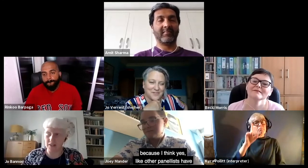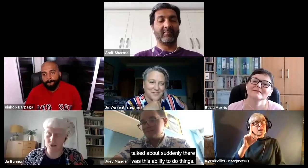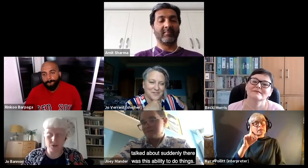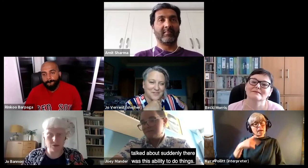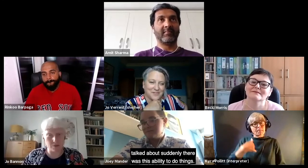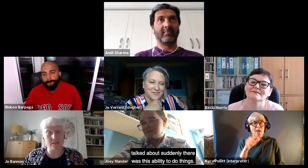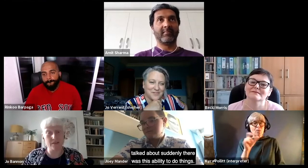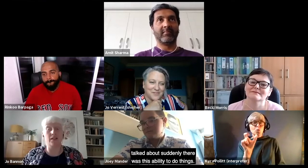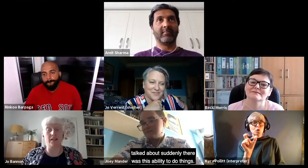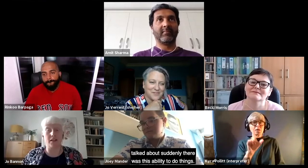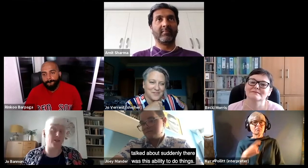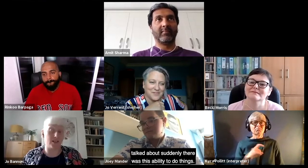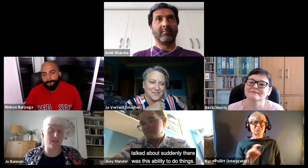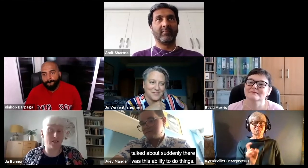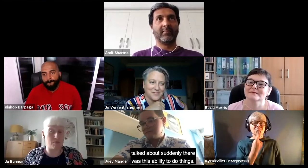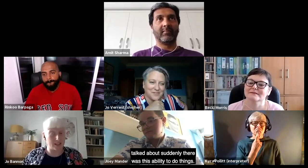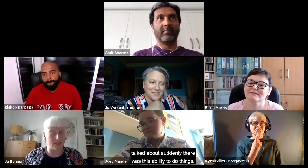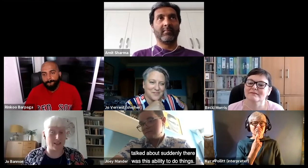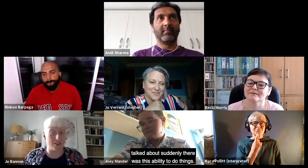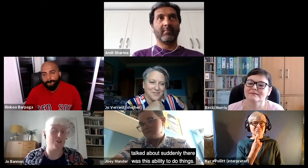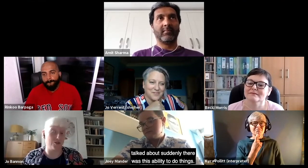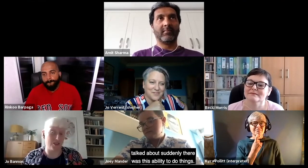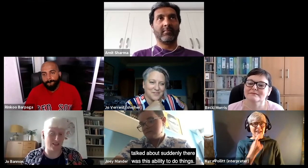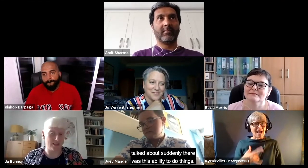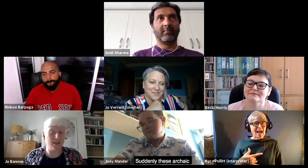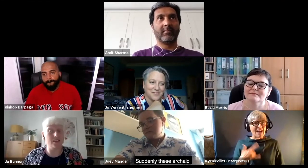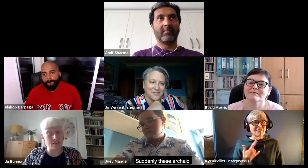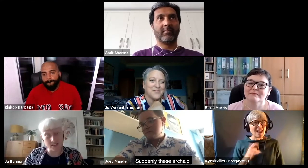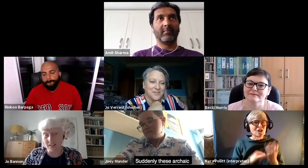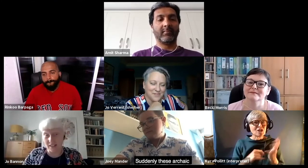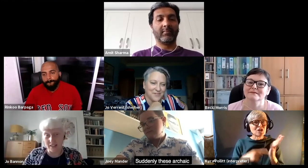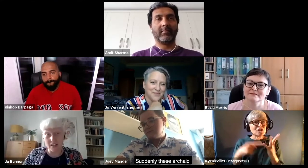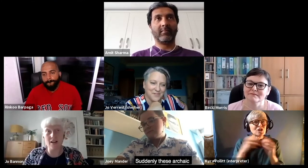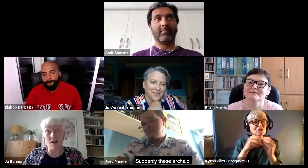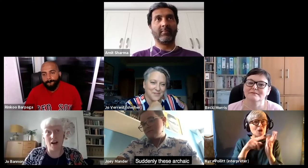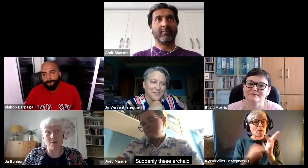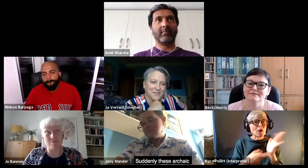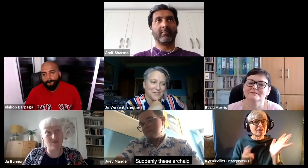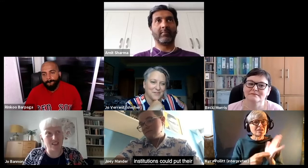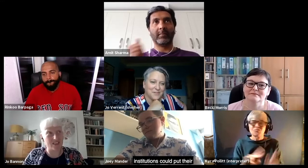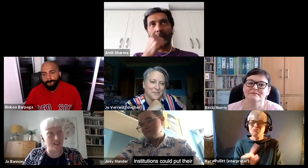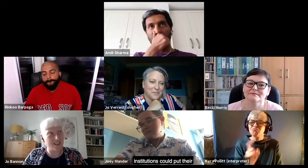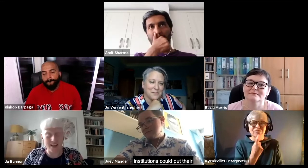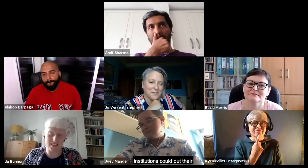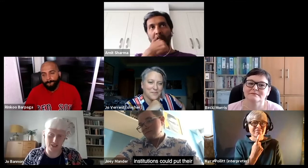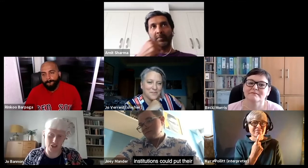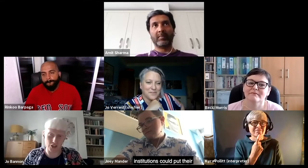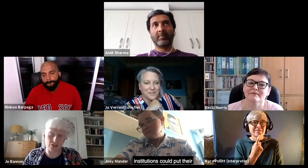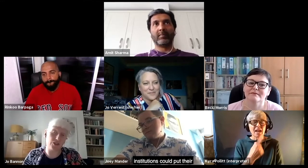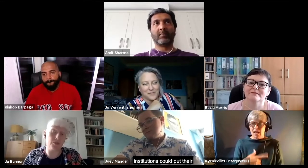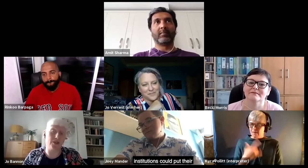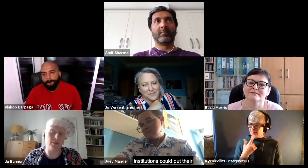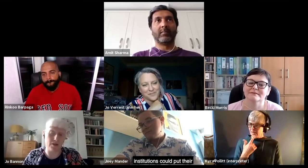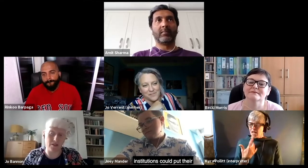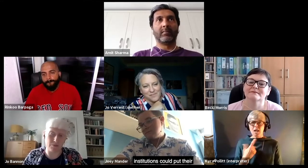panelists have talked about, suddenly there was this ability to do things. Suddenly, these archaic institutions